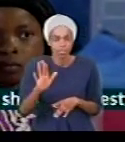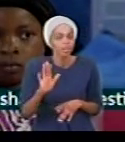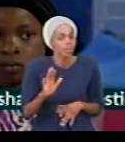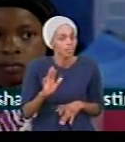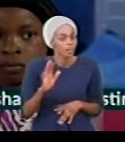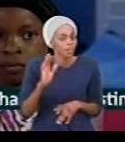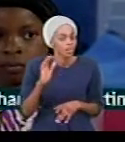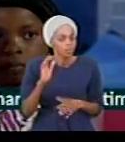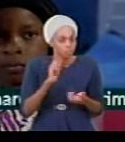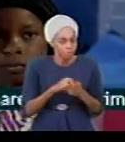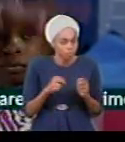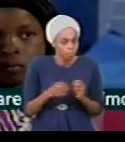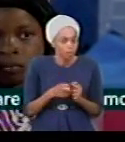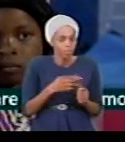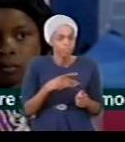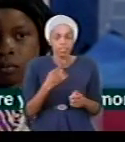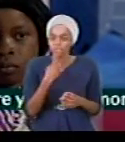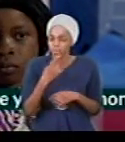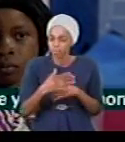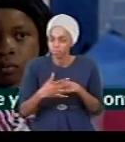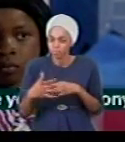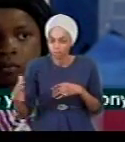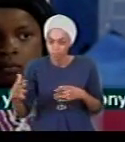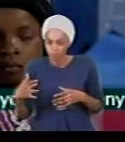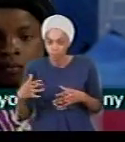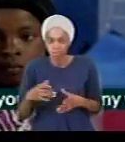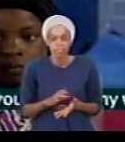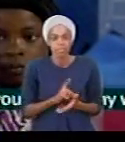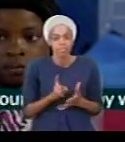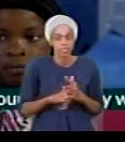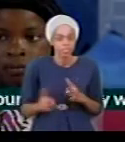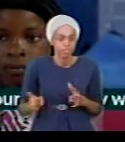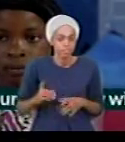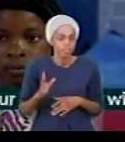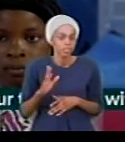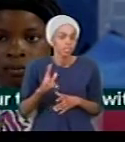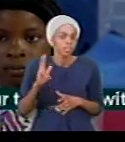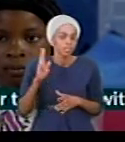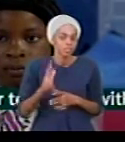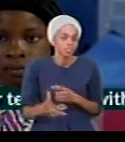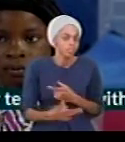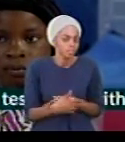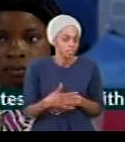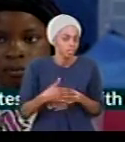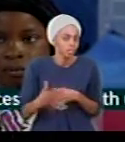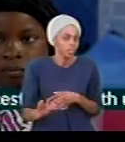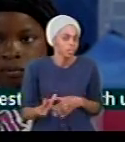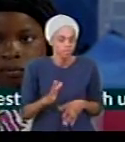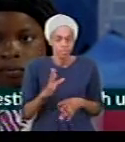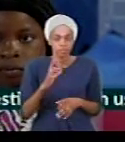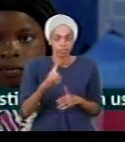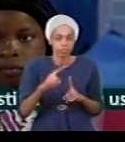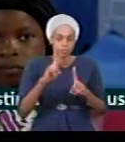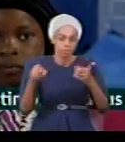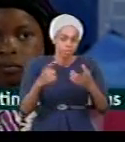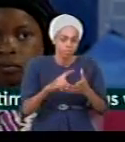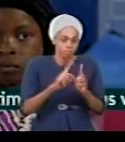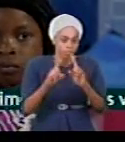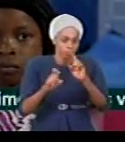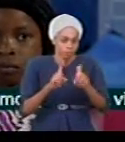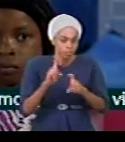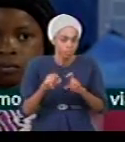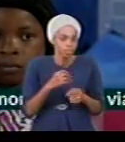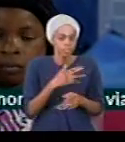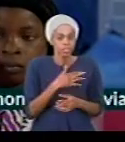Third day after, when I went for scan, the nurse said they have 2 weeks and 2 days